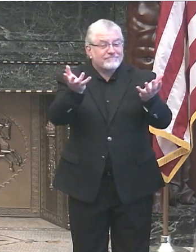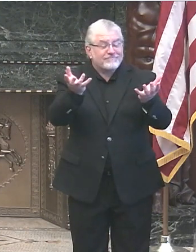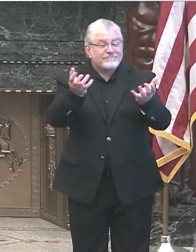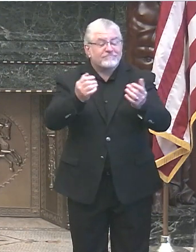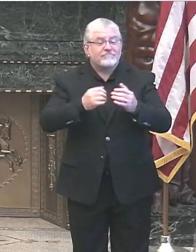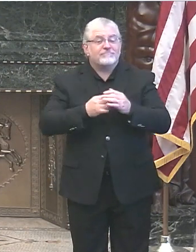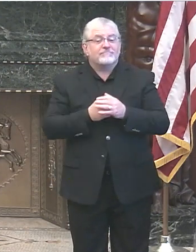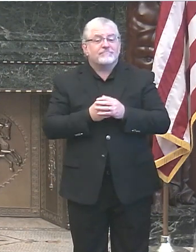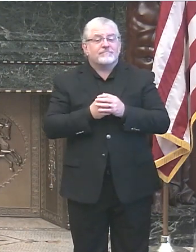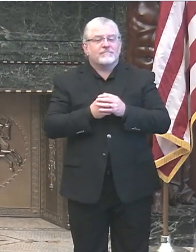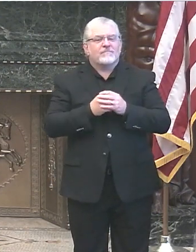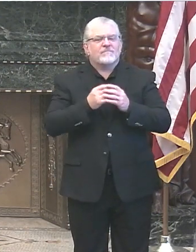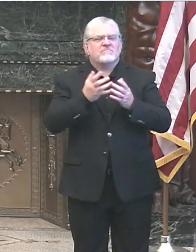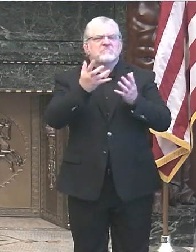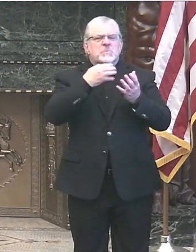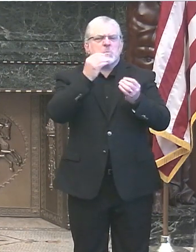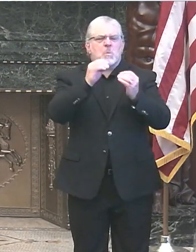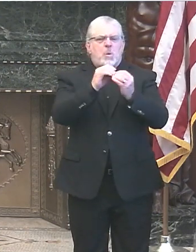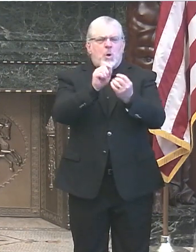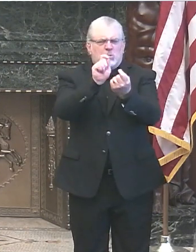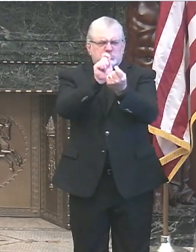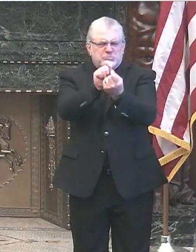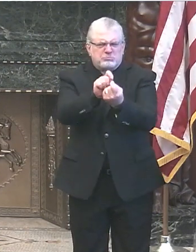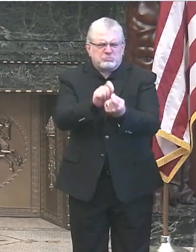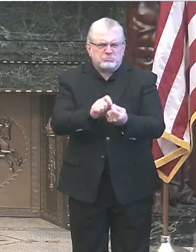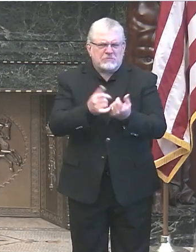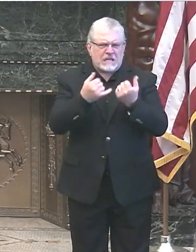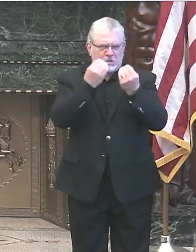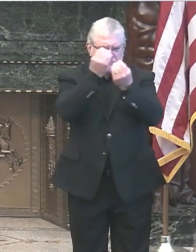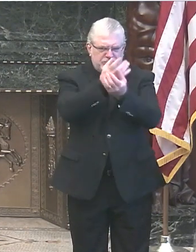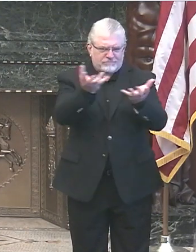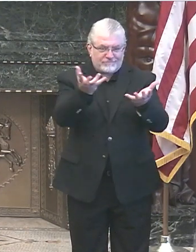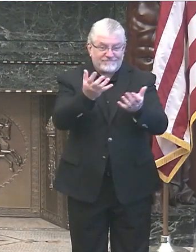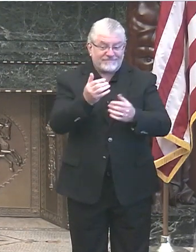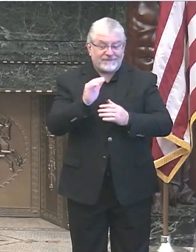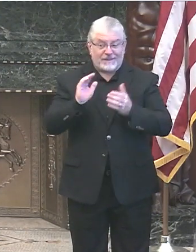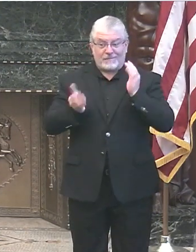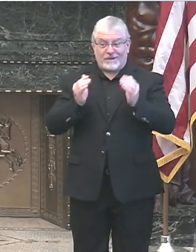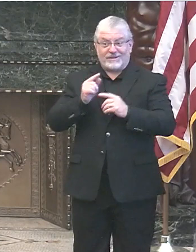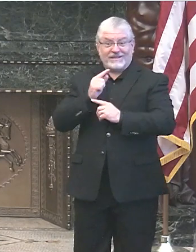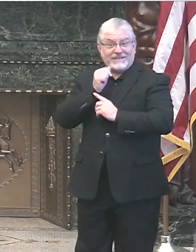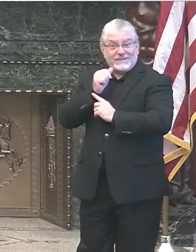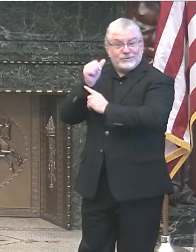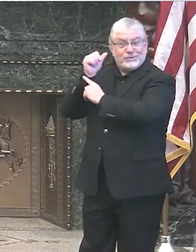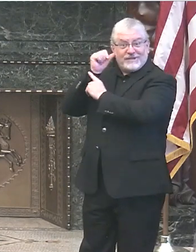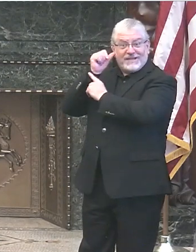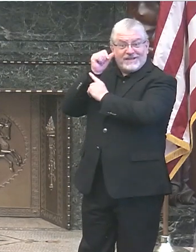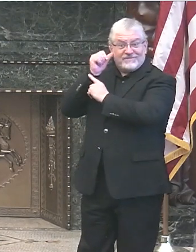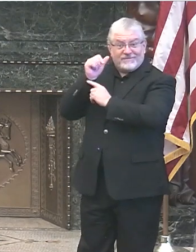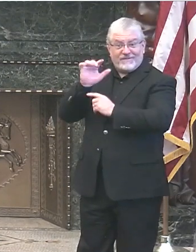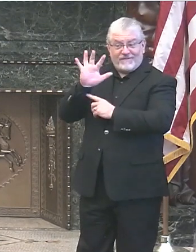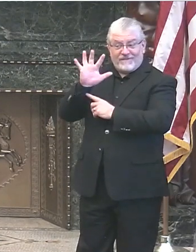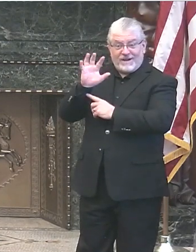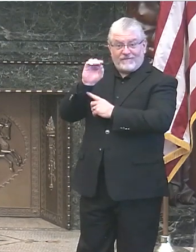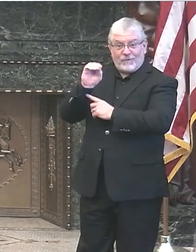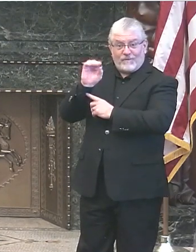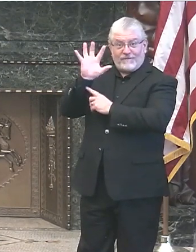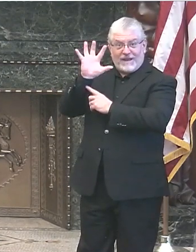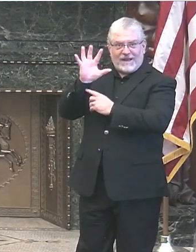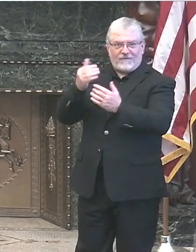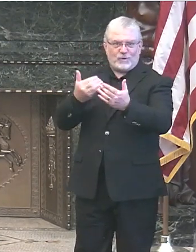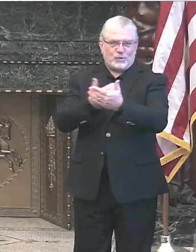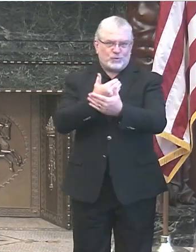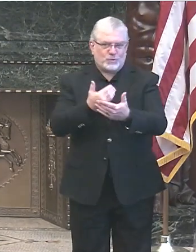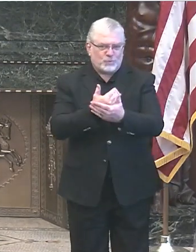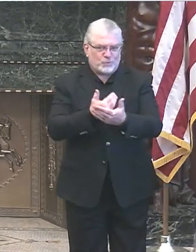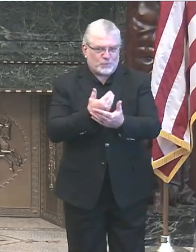So let me give you more details. Since this time yesterday, we've received reports of 505 new cases of the coronavirus infection, bringing